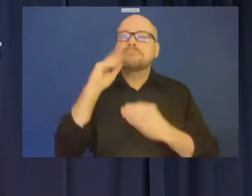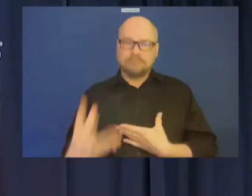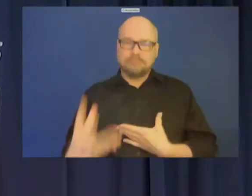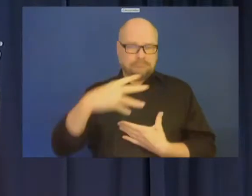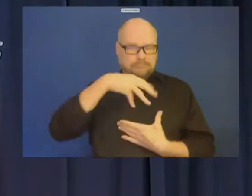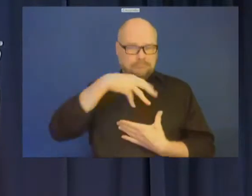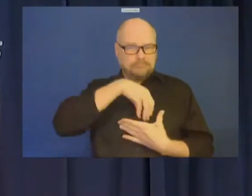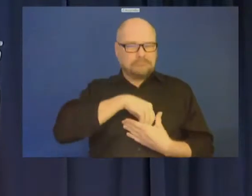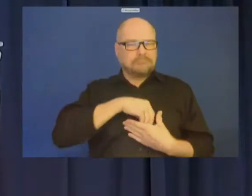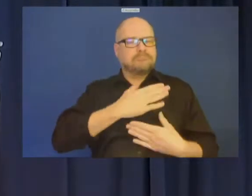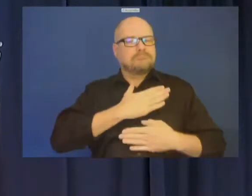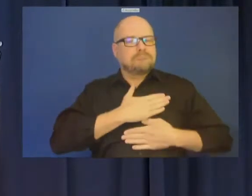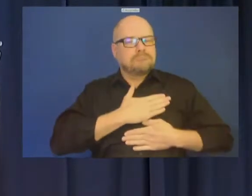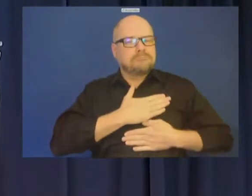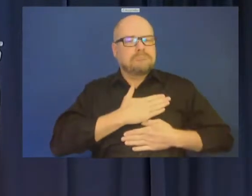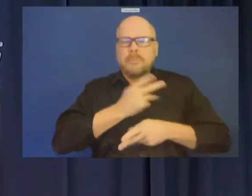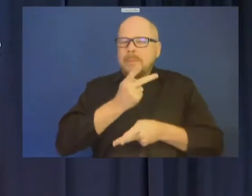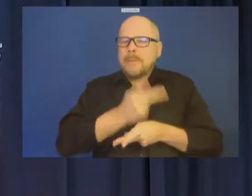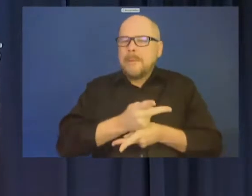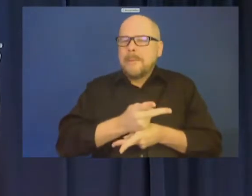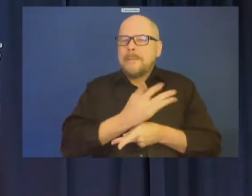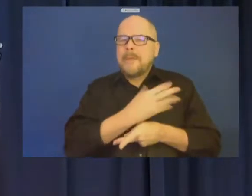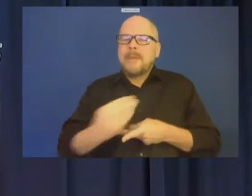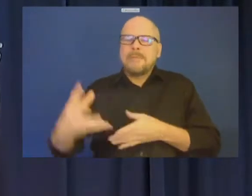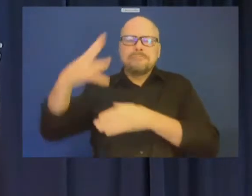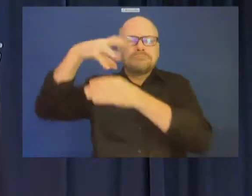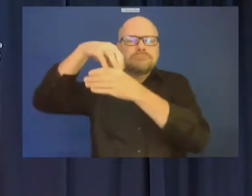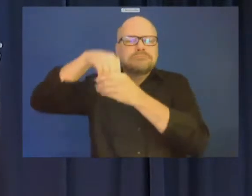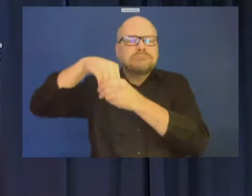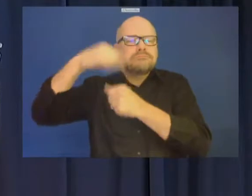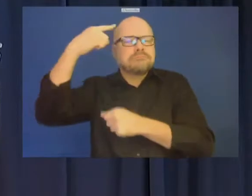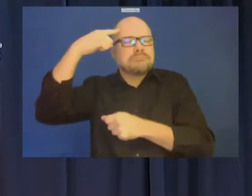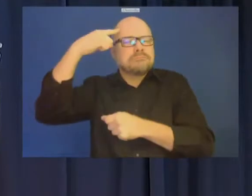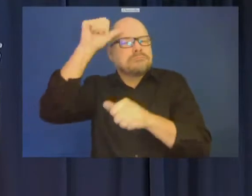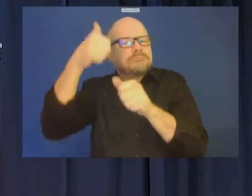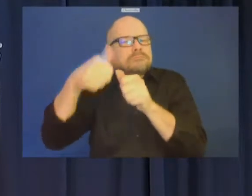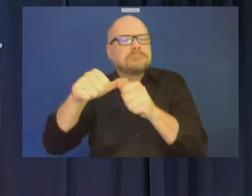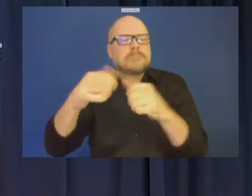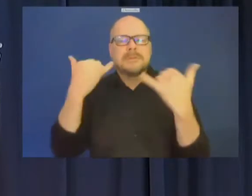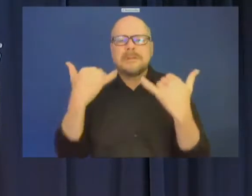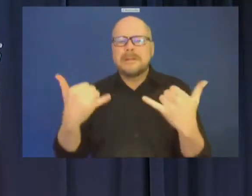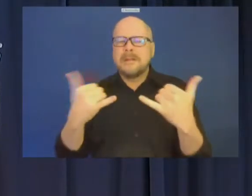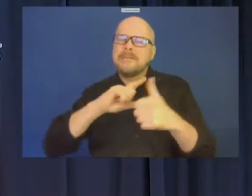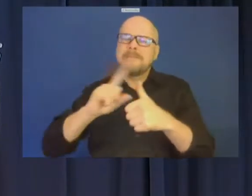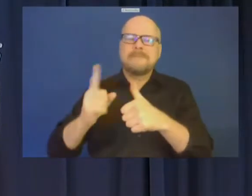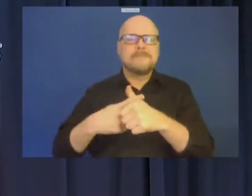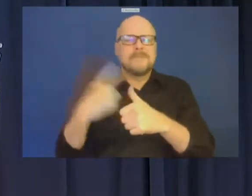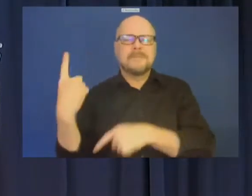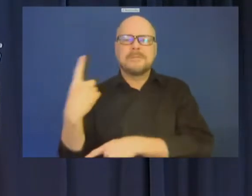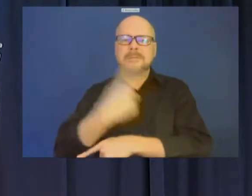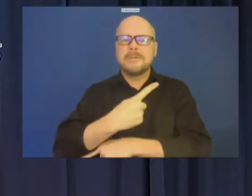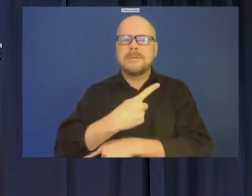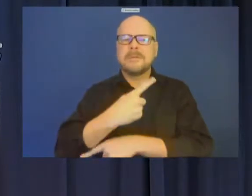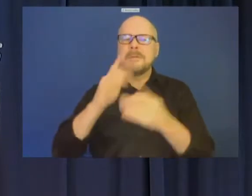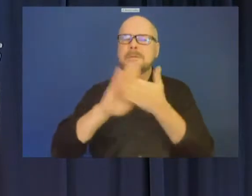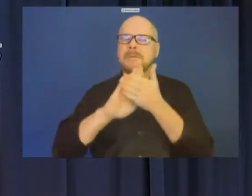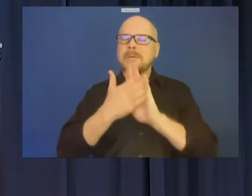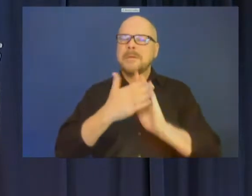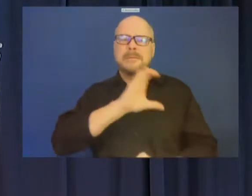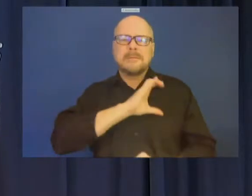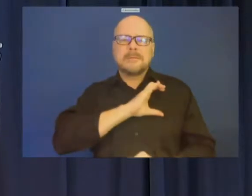time as their first step on this journey to serve not only a great city,